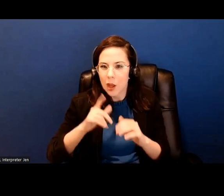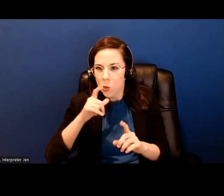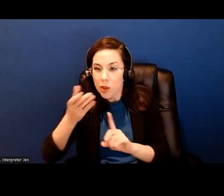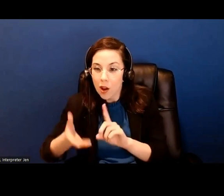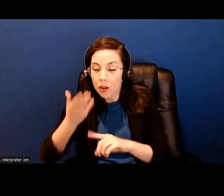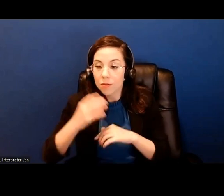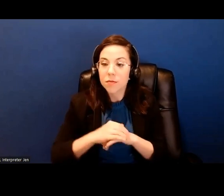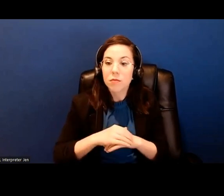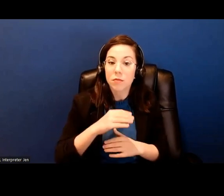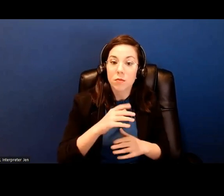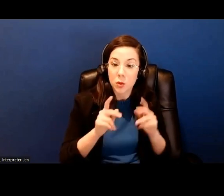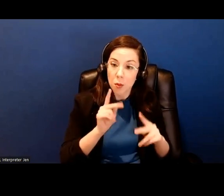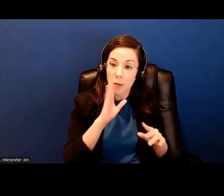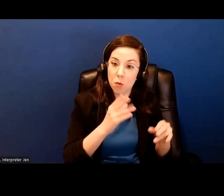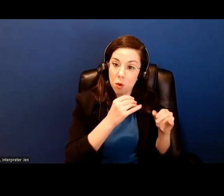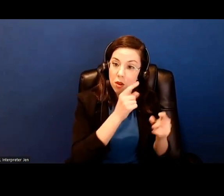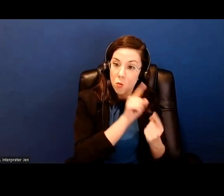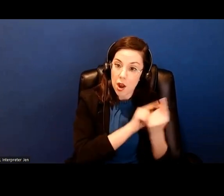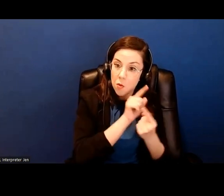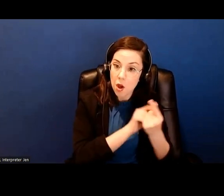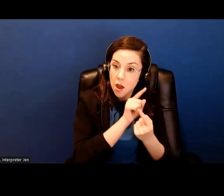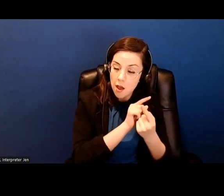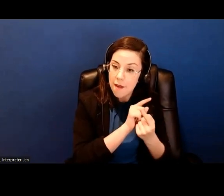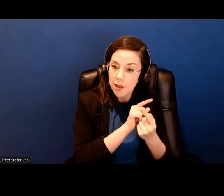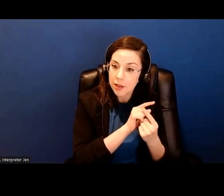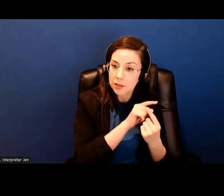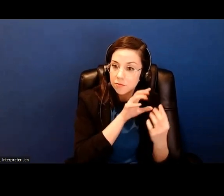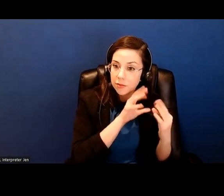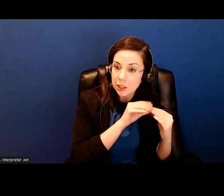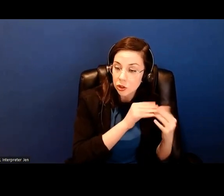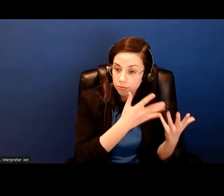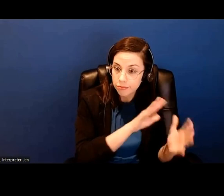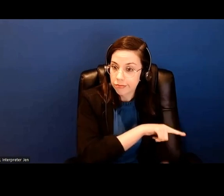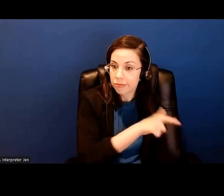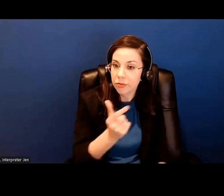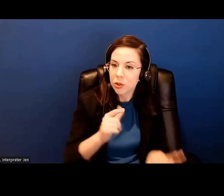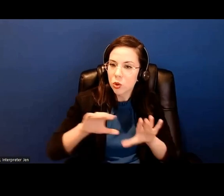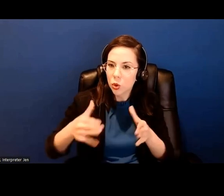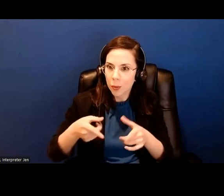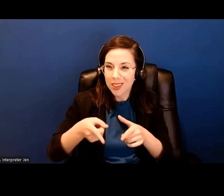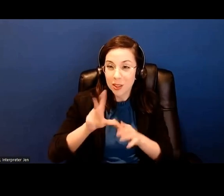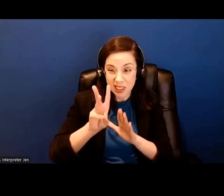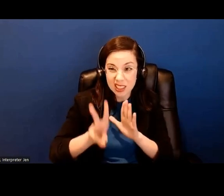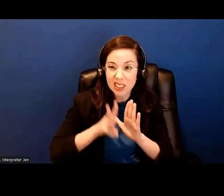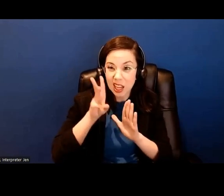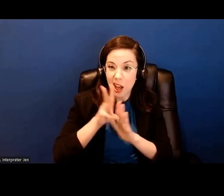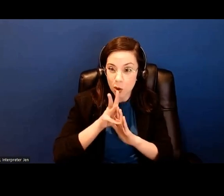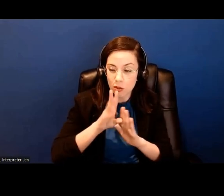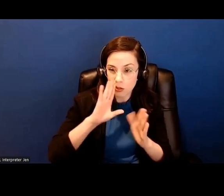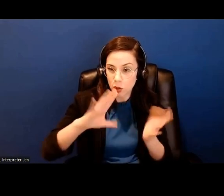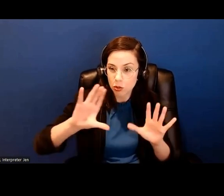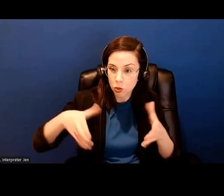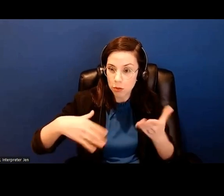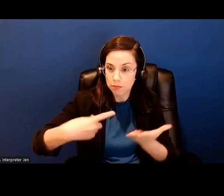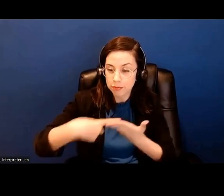individual session into a group session that's 6 hours long. And really what